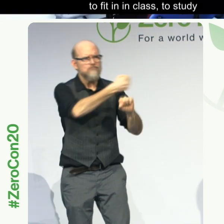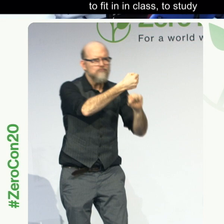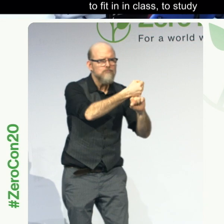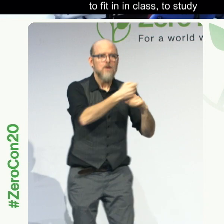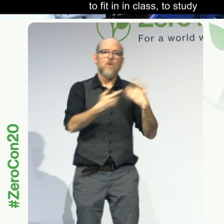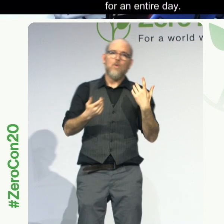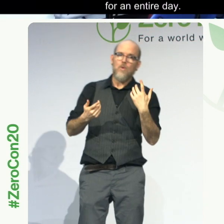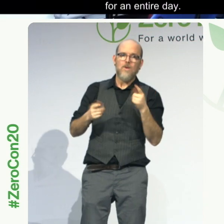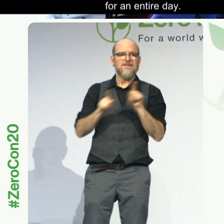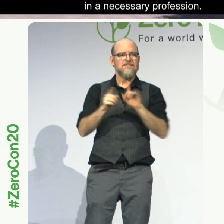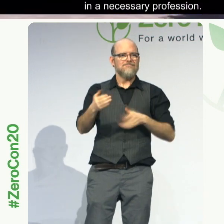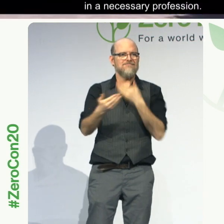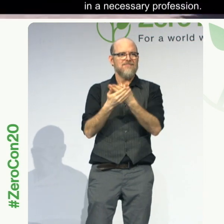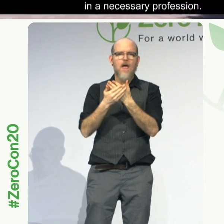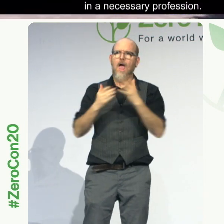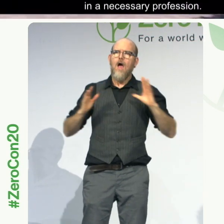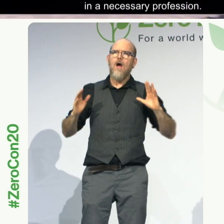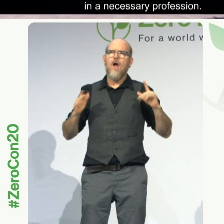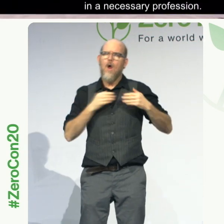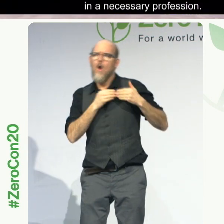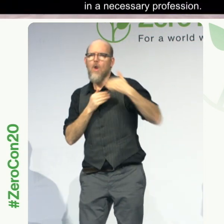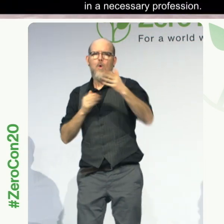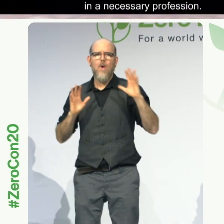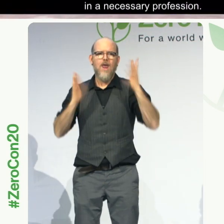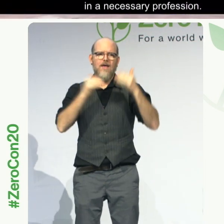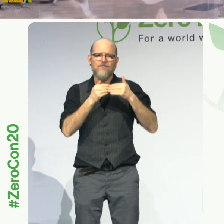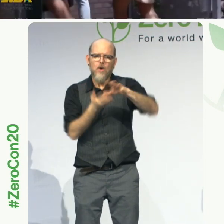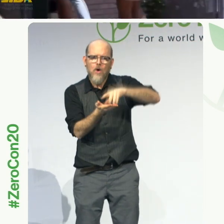of secondary education to higher education.